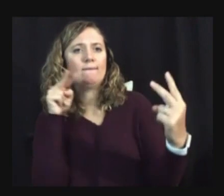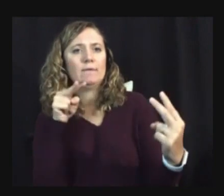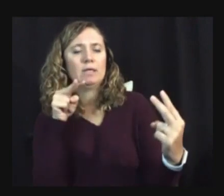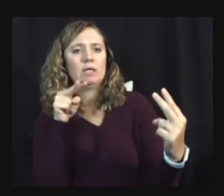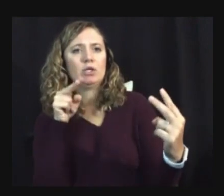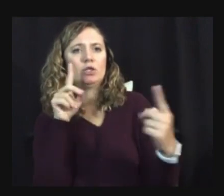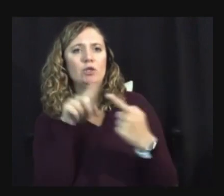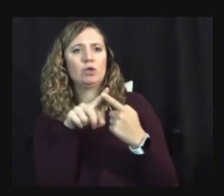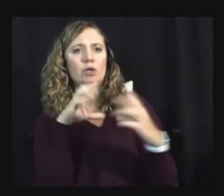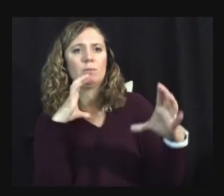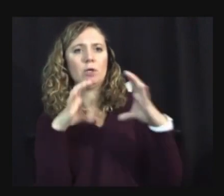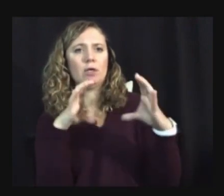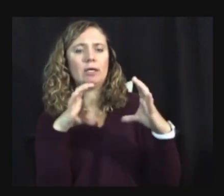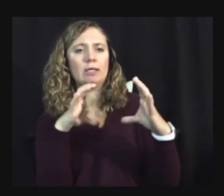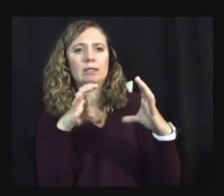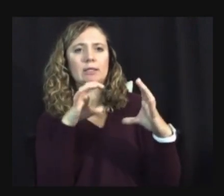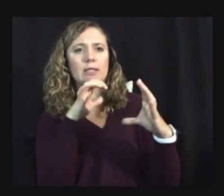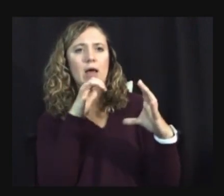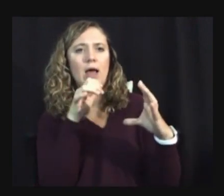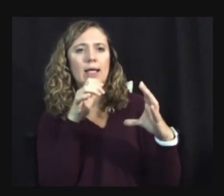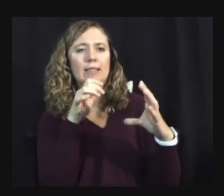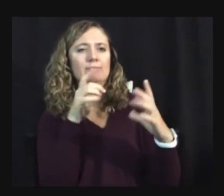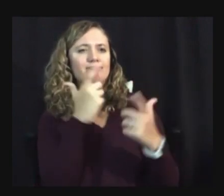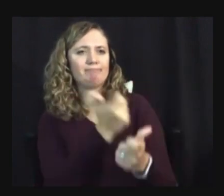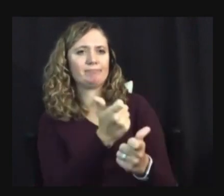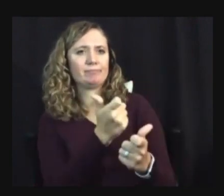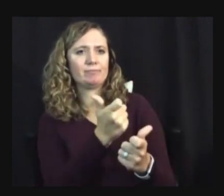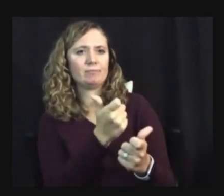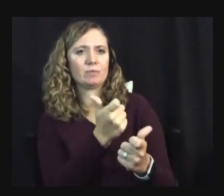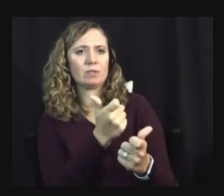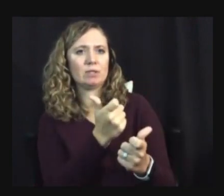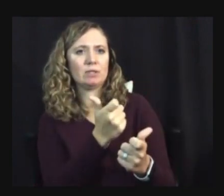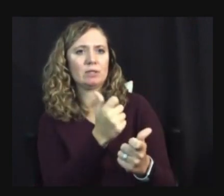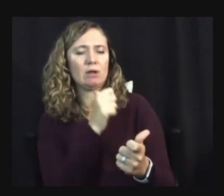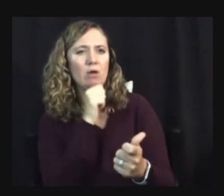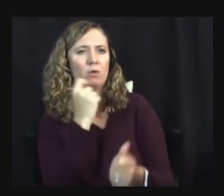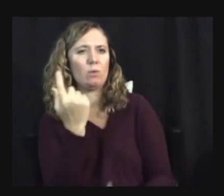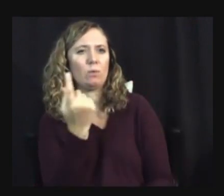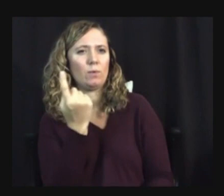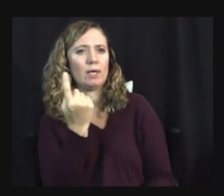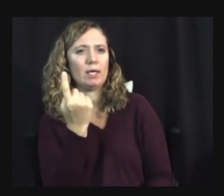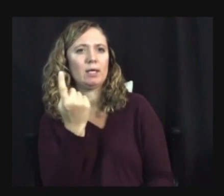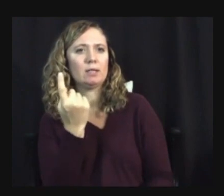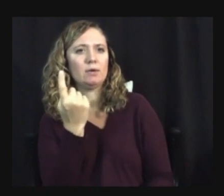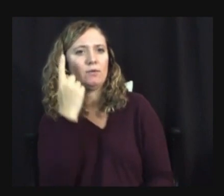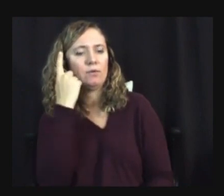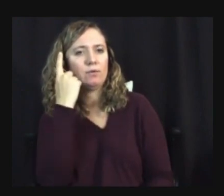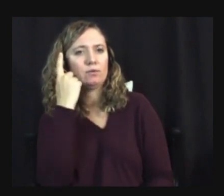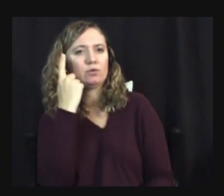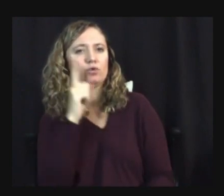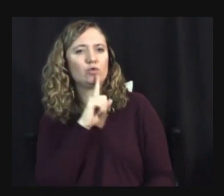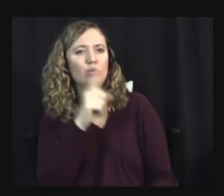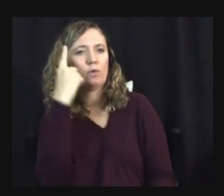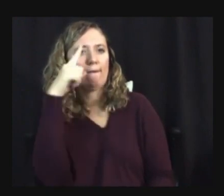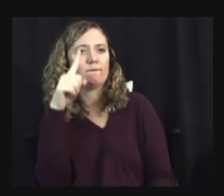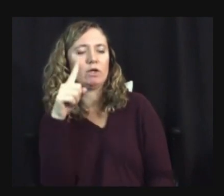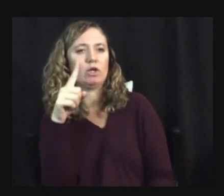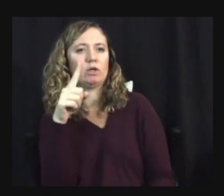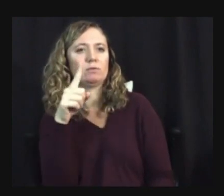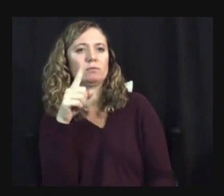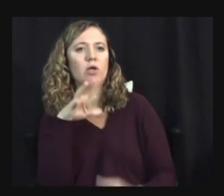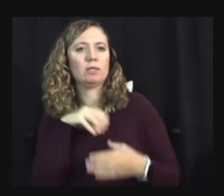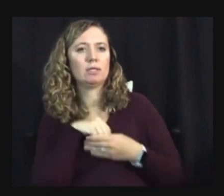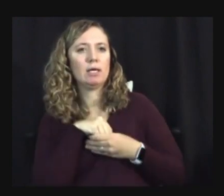to communicate lack of interest, but this isn't necessarily true for autistic. How can we communicate to neurotypicals